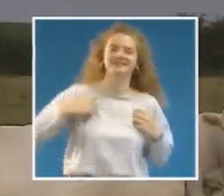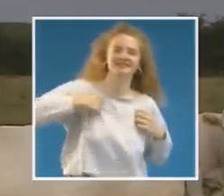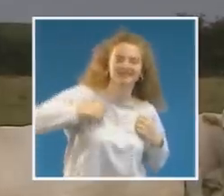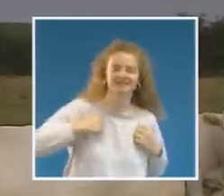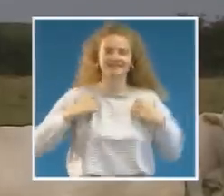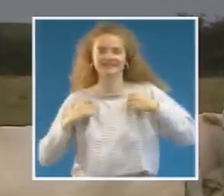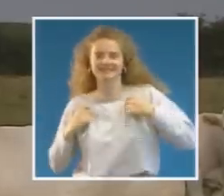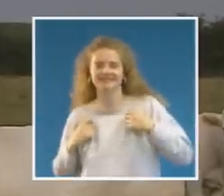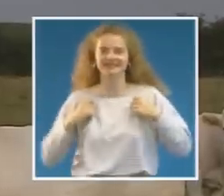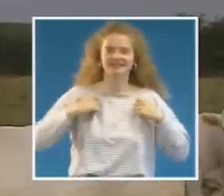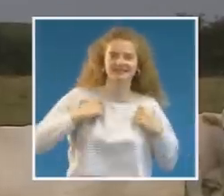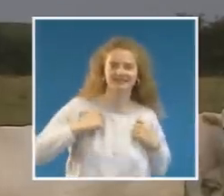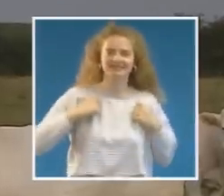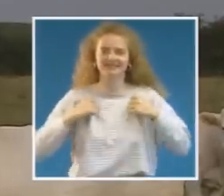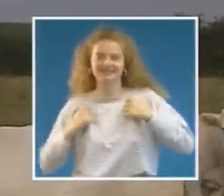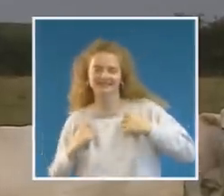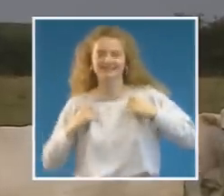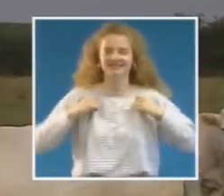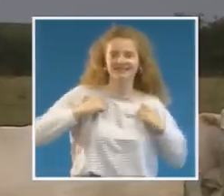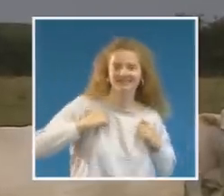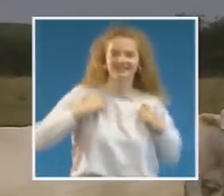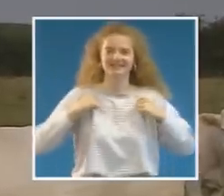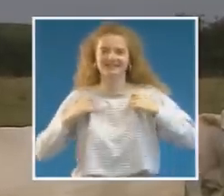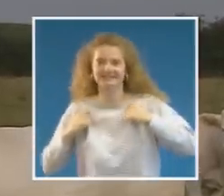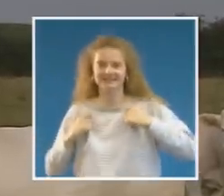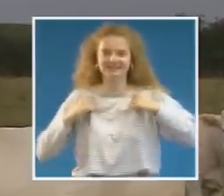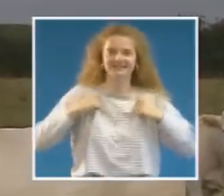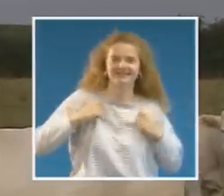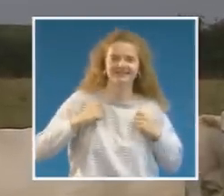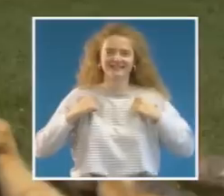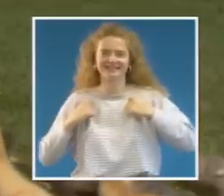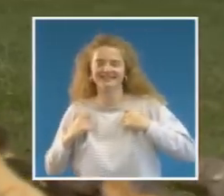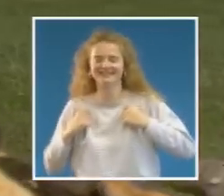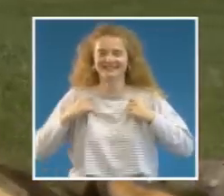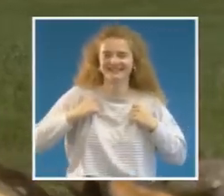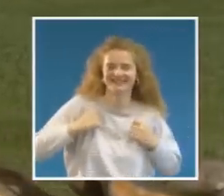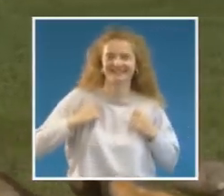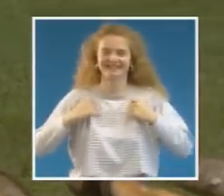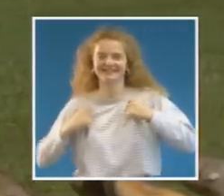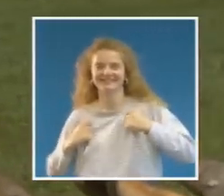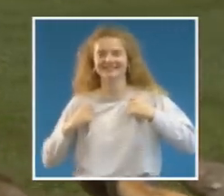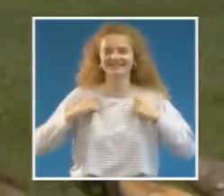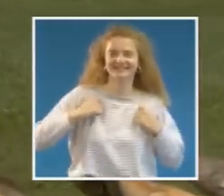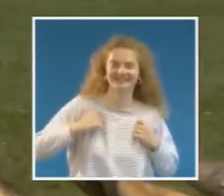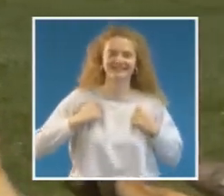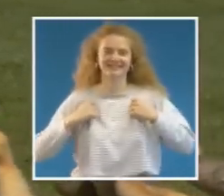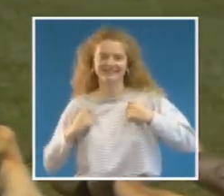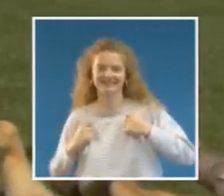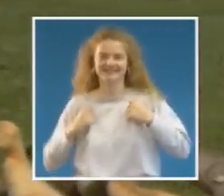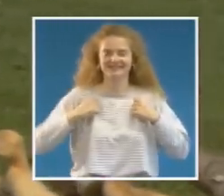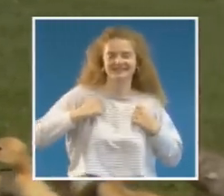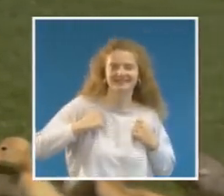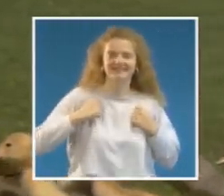moo. Old MacDonald had a farm, E-I-E-I-O. And on that farm he had some